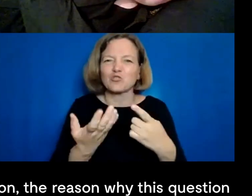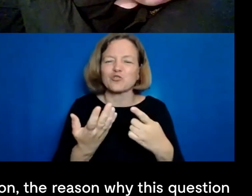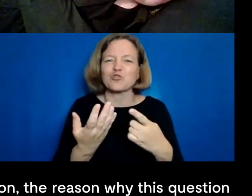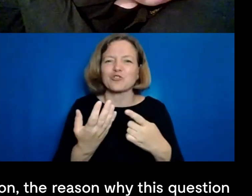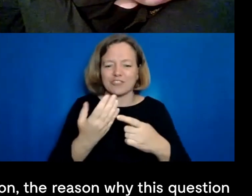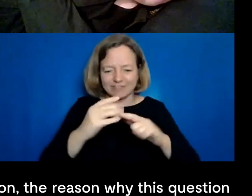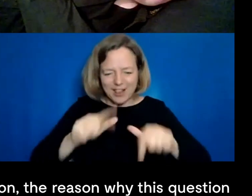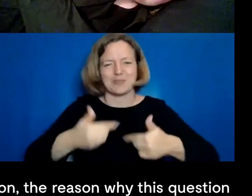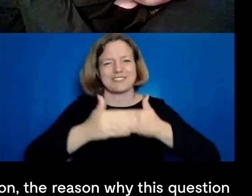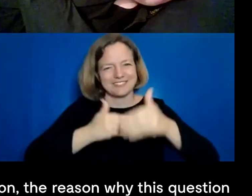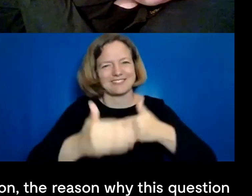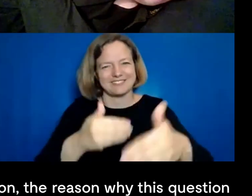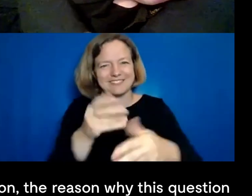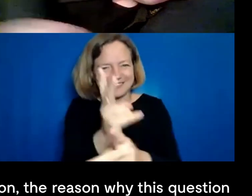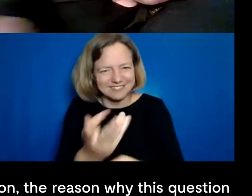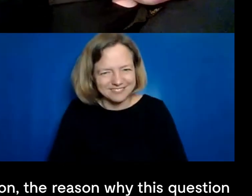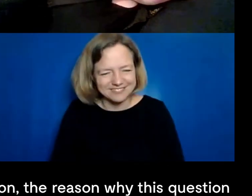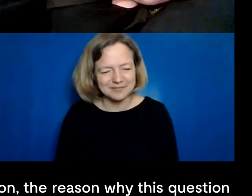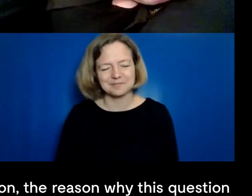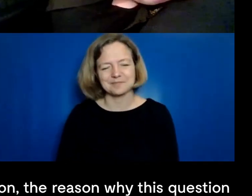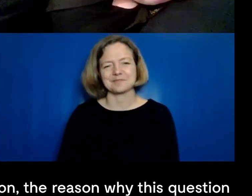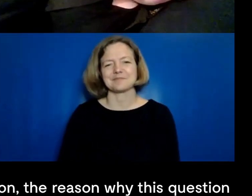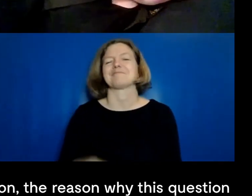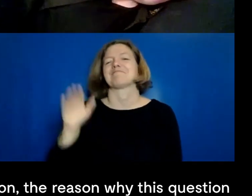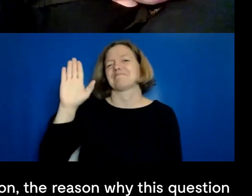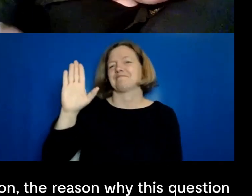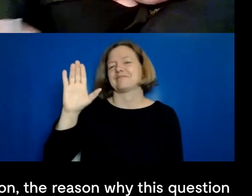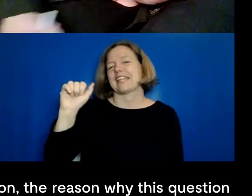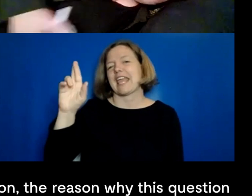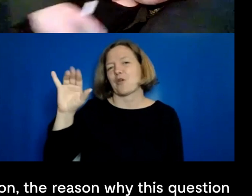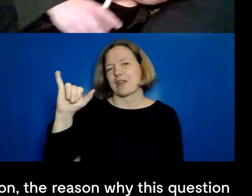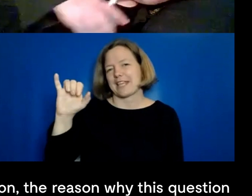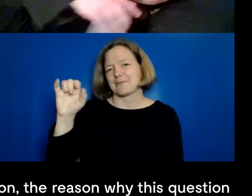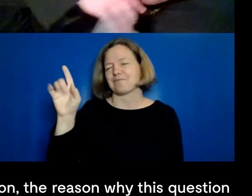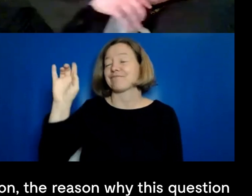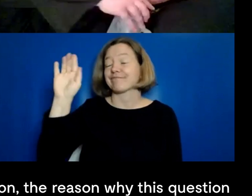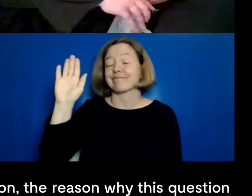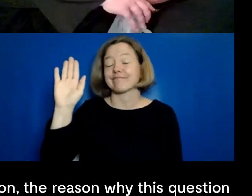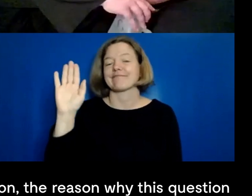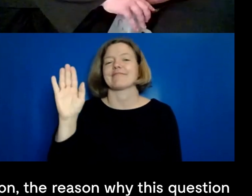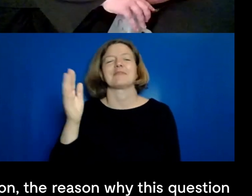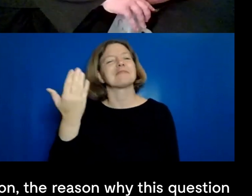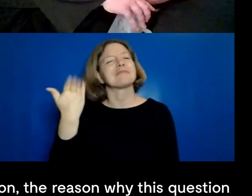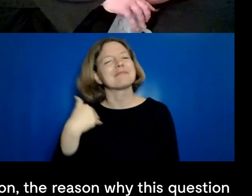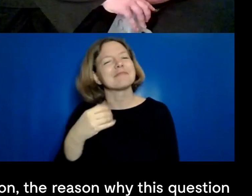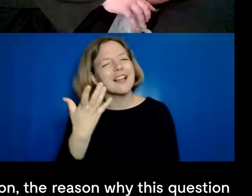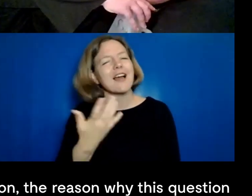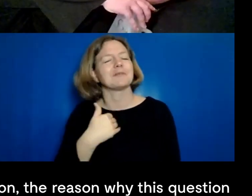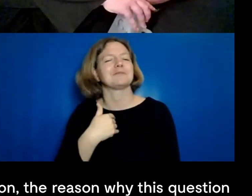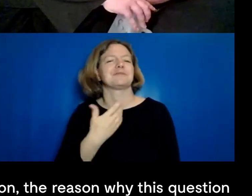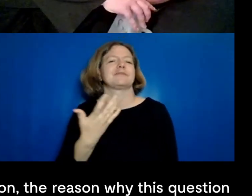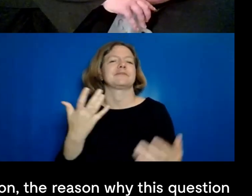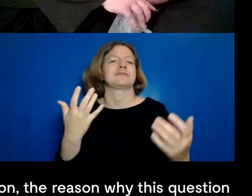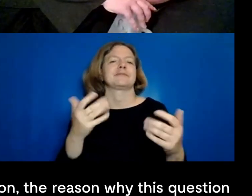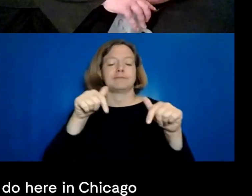when we had our pre-conversations, the reason why this question came up in the first place is we were thinking about